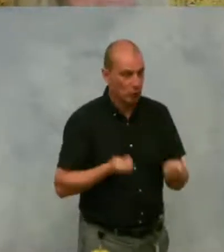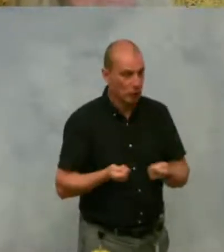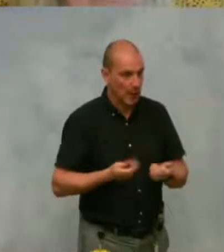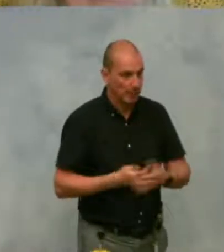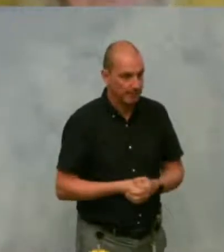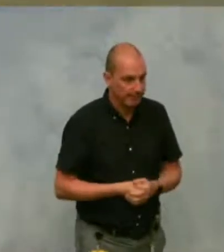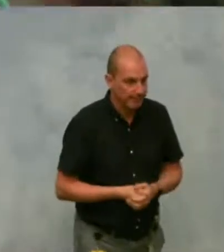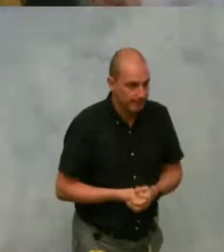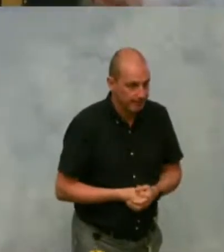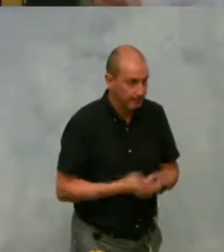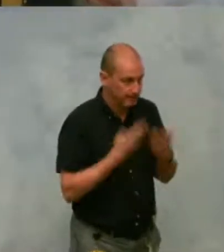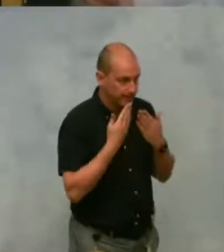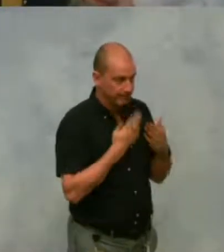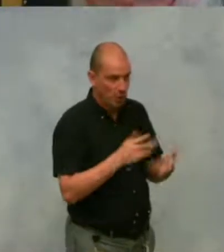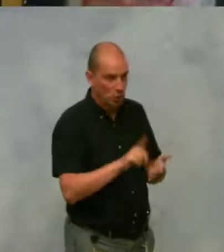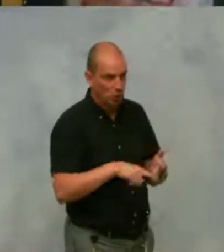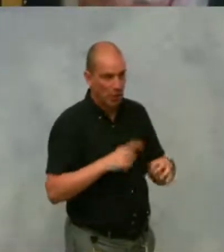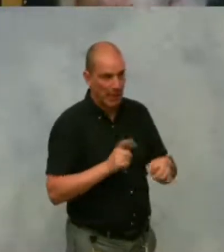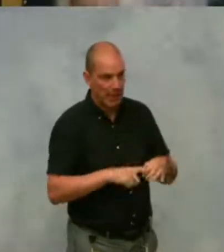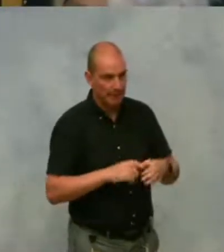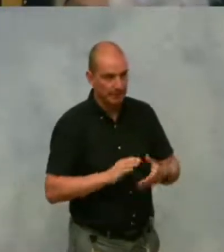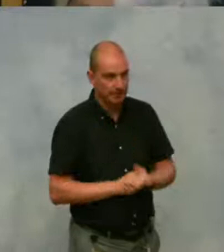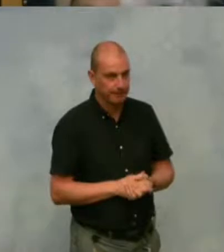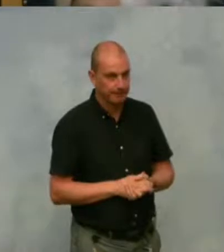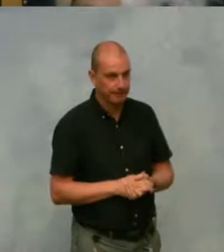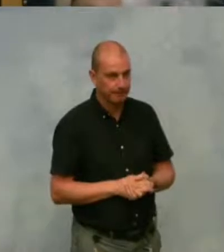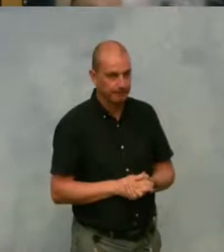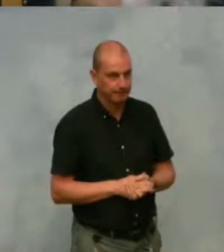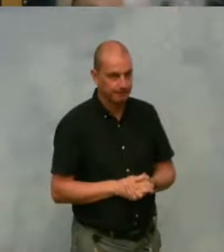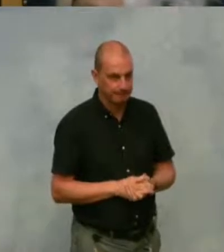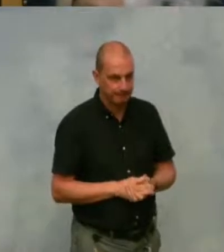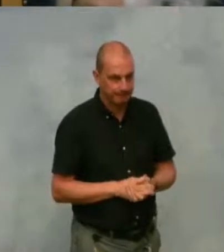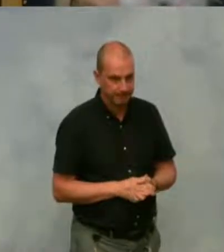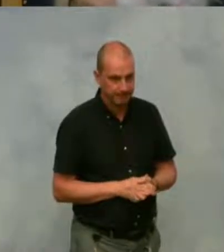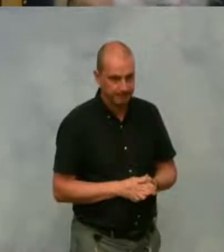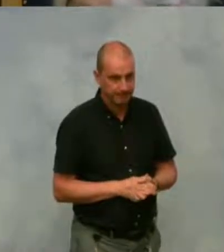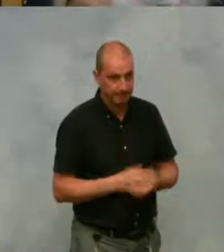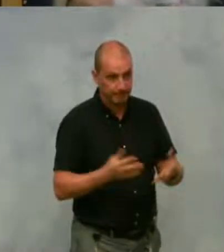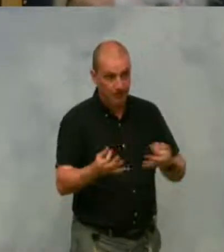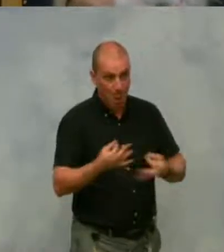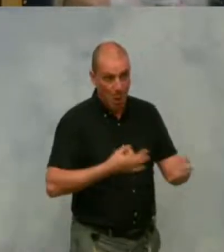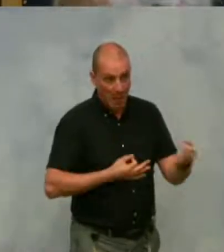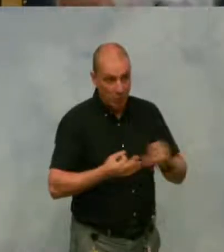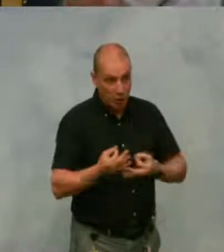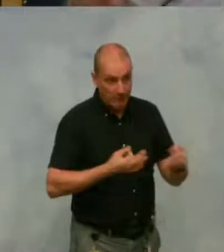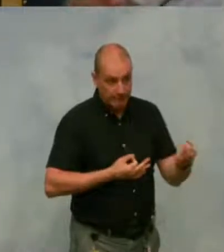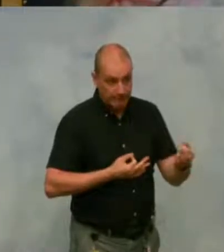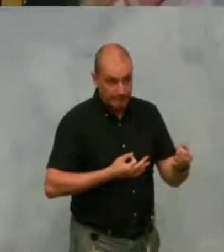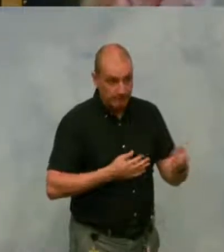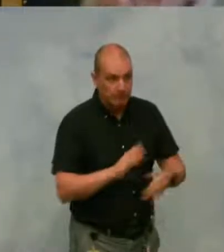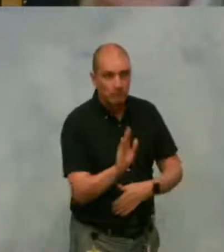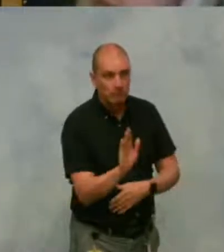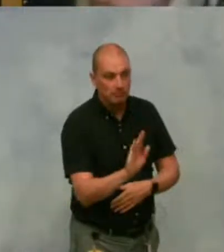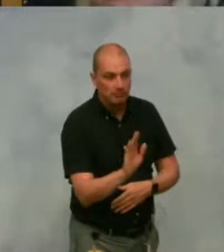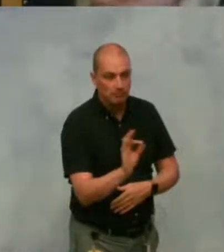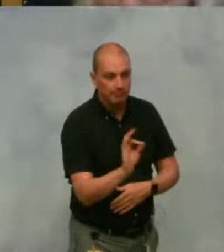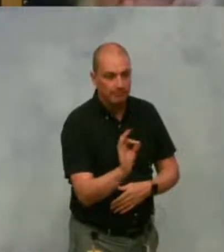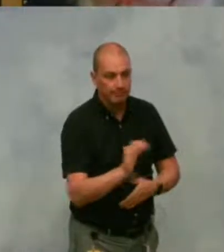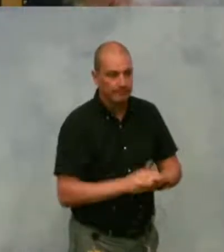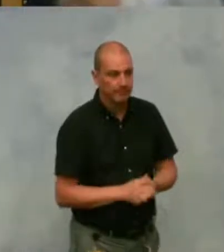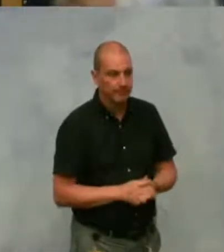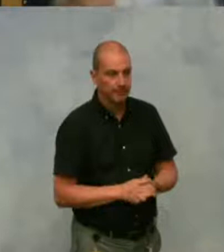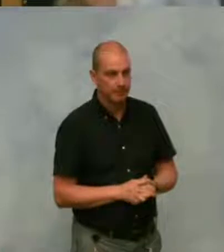Thanks, Jackie. Are there any questions on this item? No. I'll move the report.